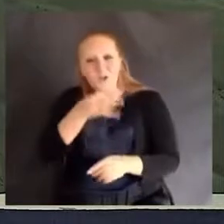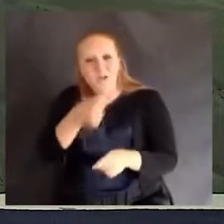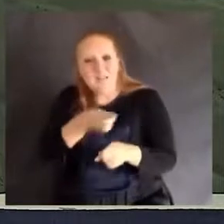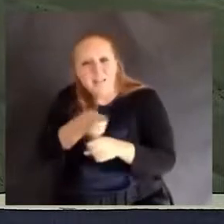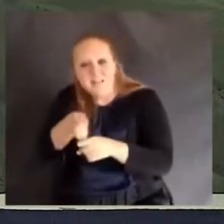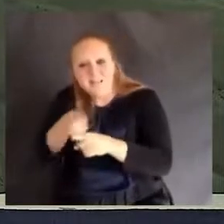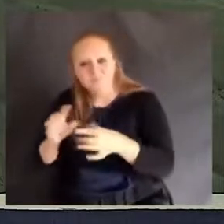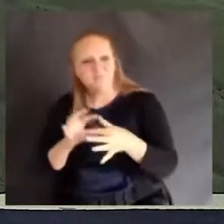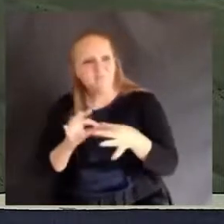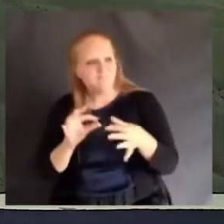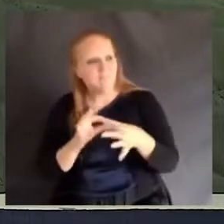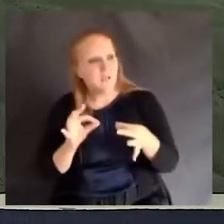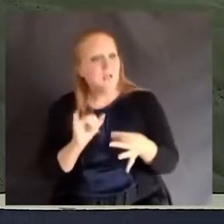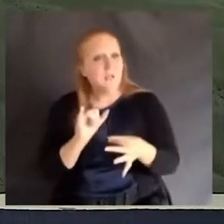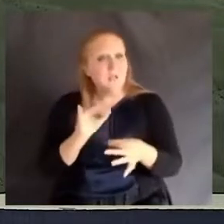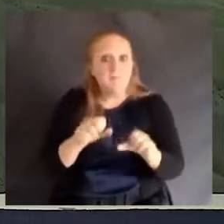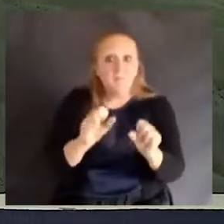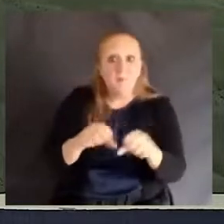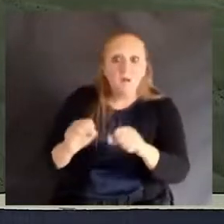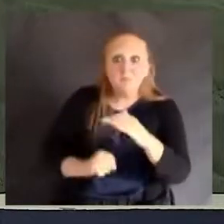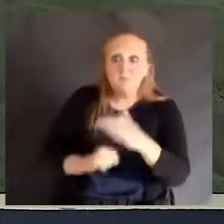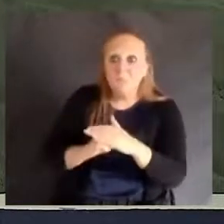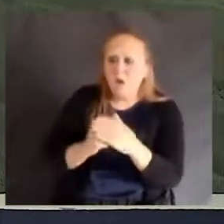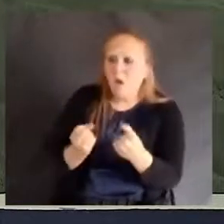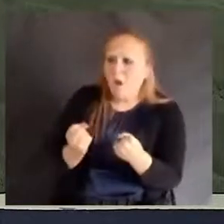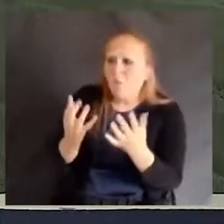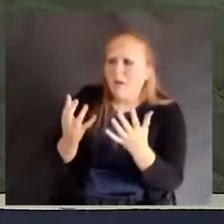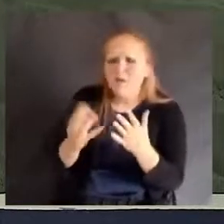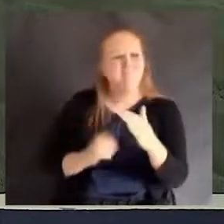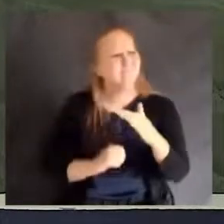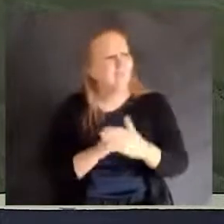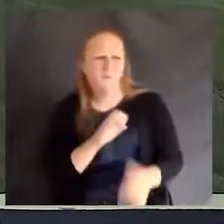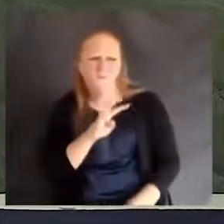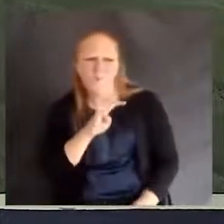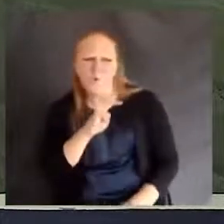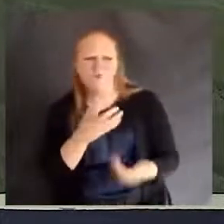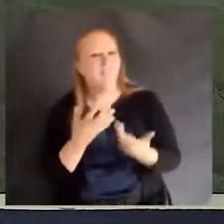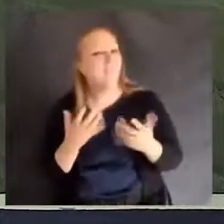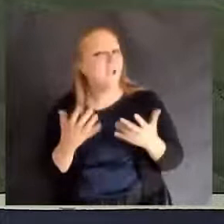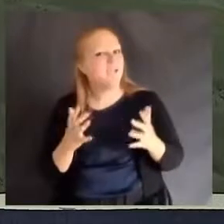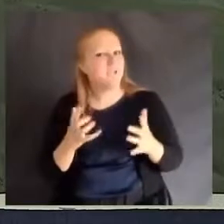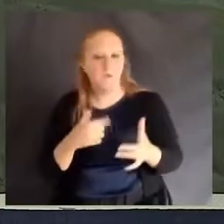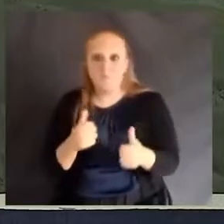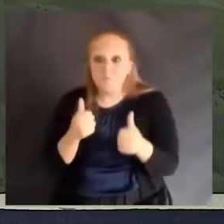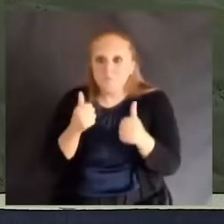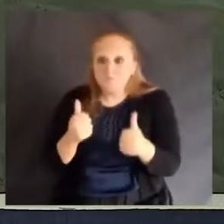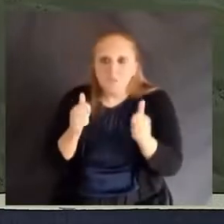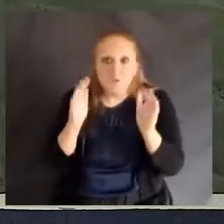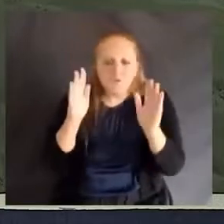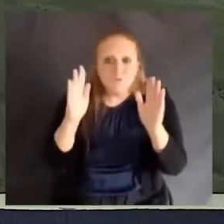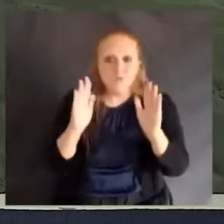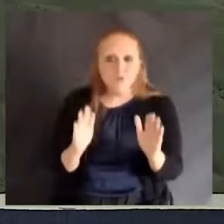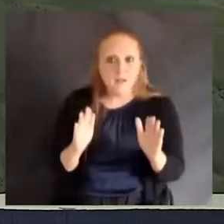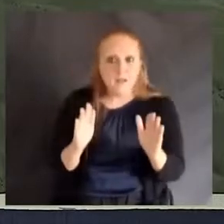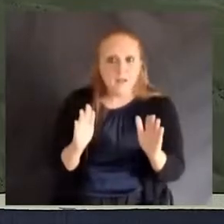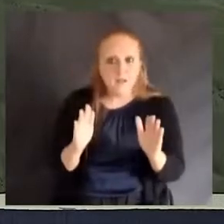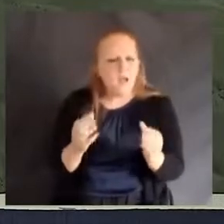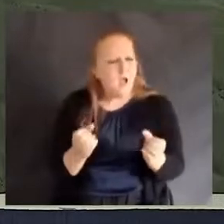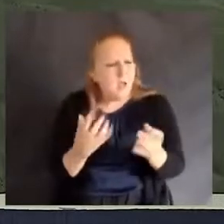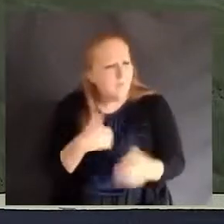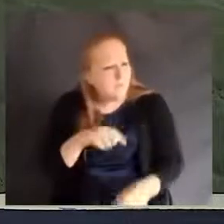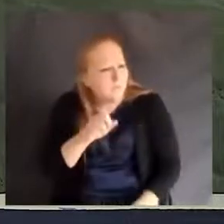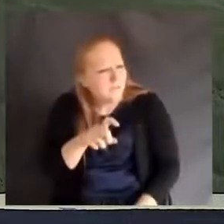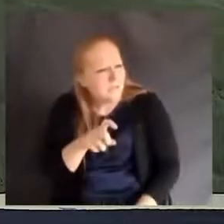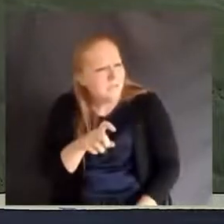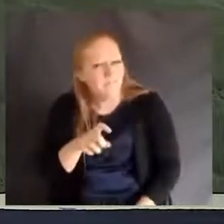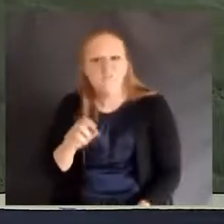did everything possible, how many could we do a day? Maybe we could get up to 400. I said, great. How many do we need?